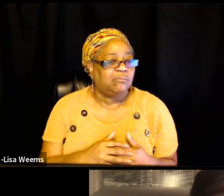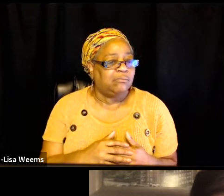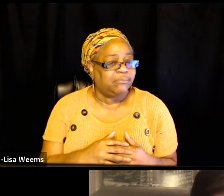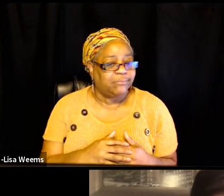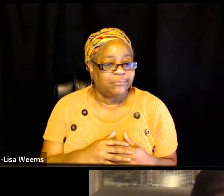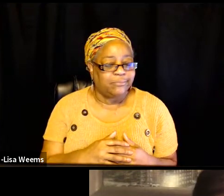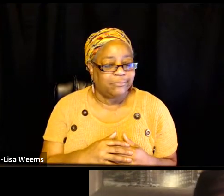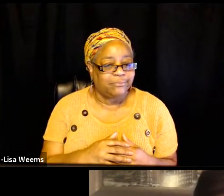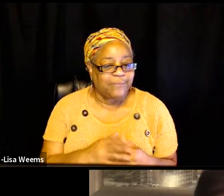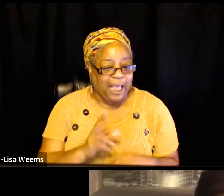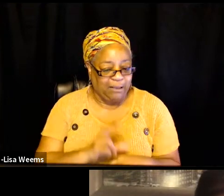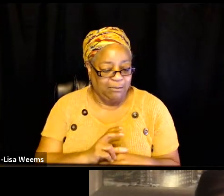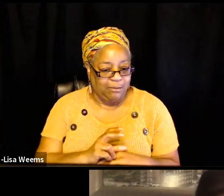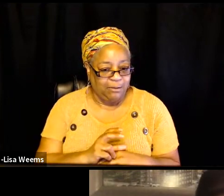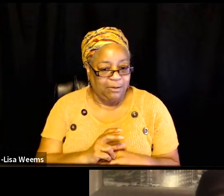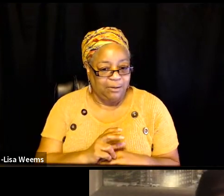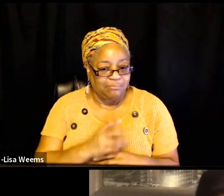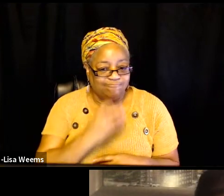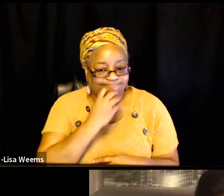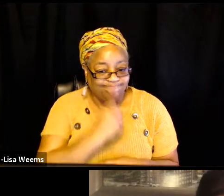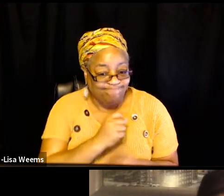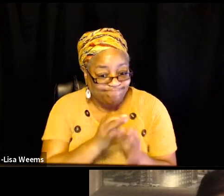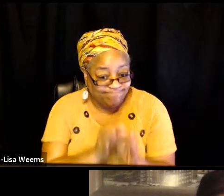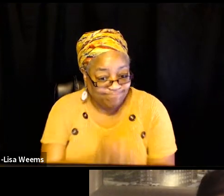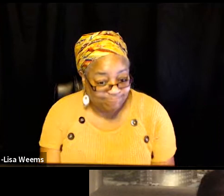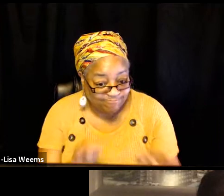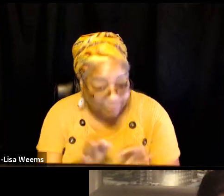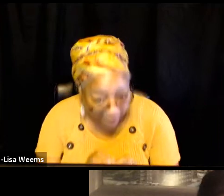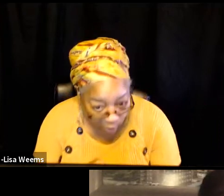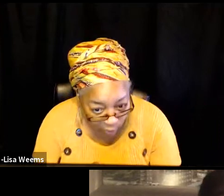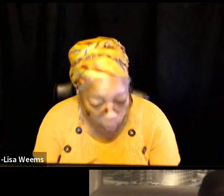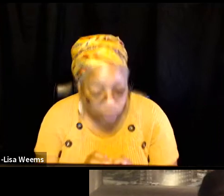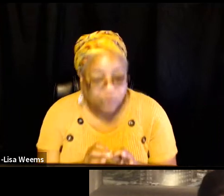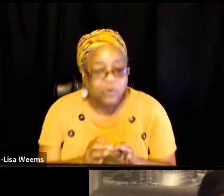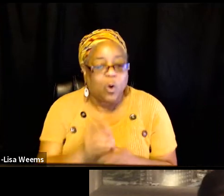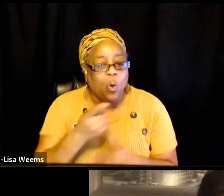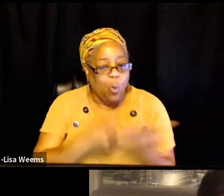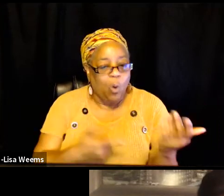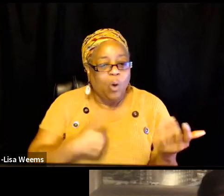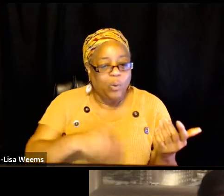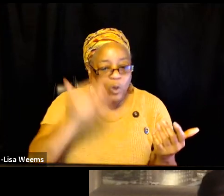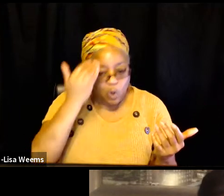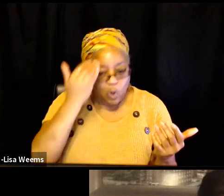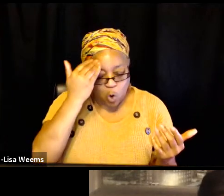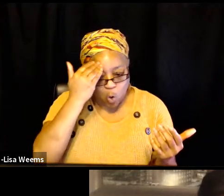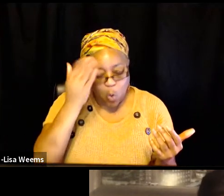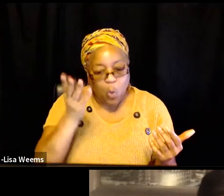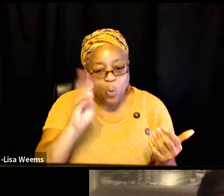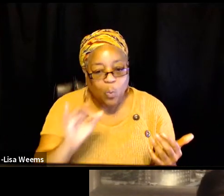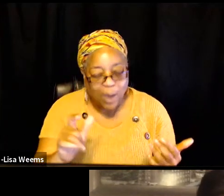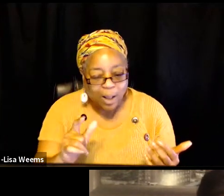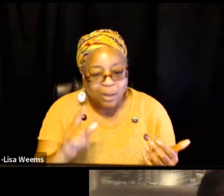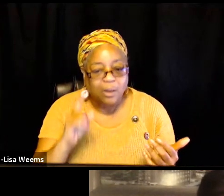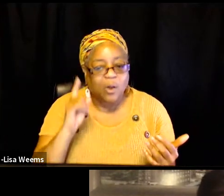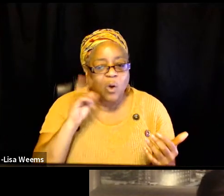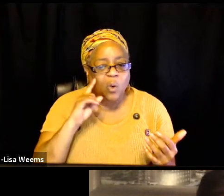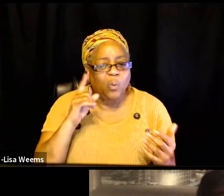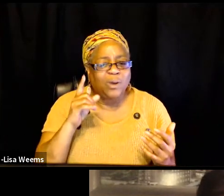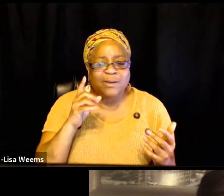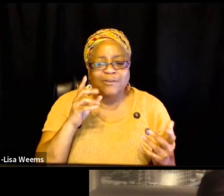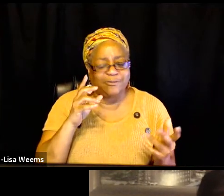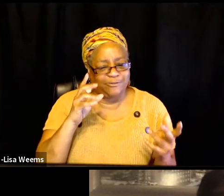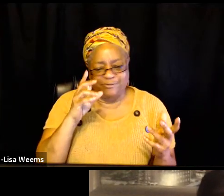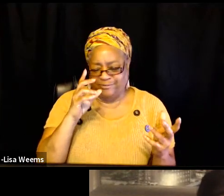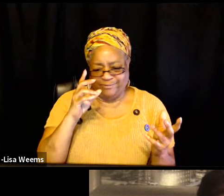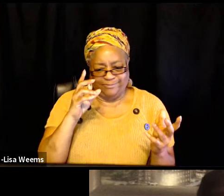we have lost the sight of the big picture, you know, and I feel that true multidisciplinary is never